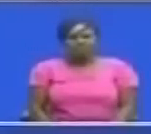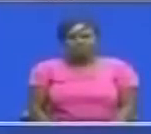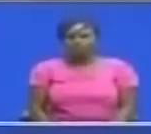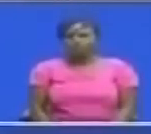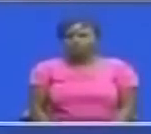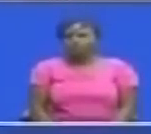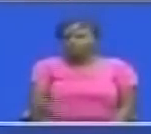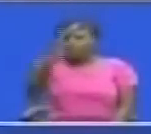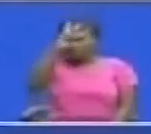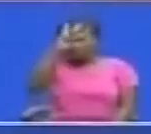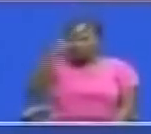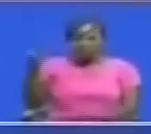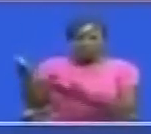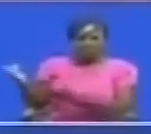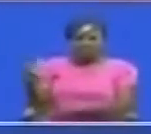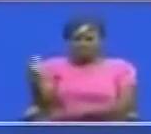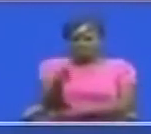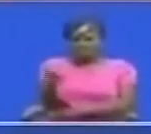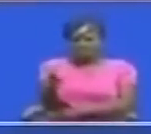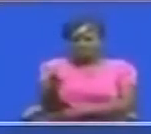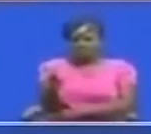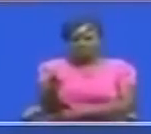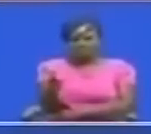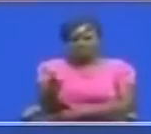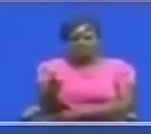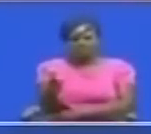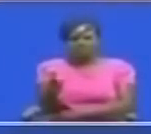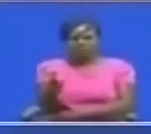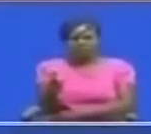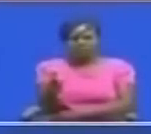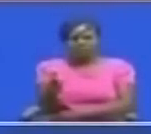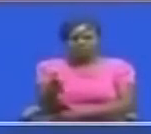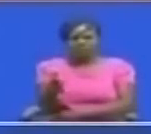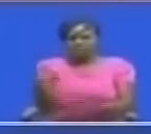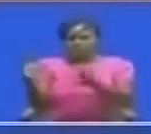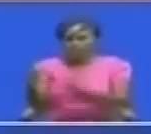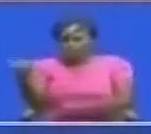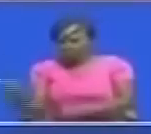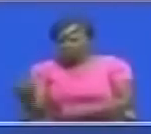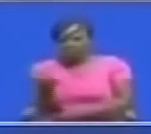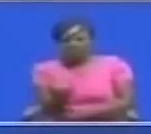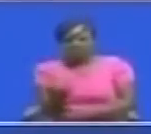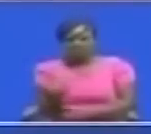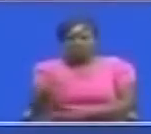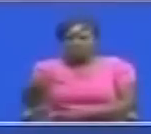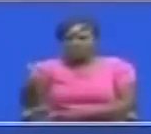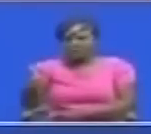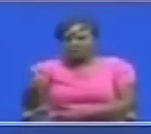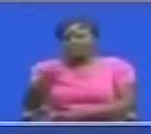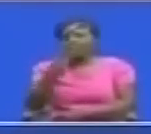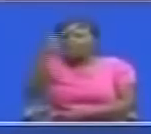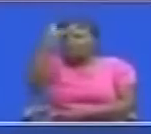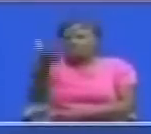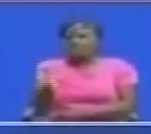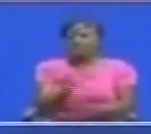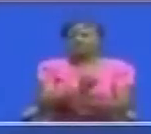The presence of police officers and the cameras startled the occupants of the house, a group of young children. There was no adult present to talk to